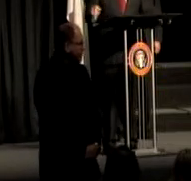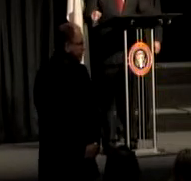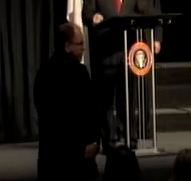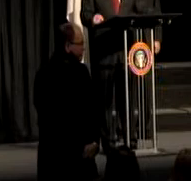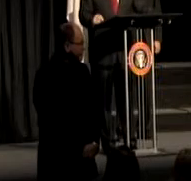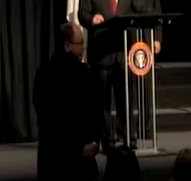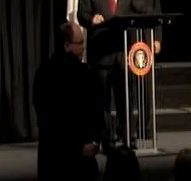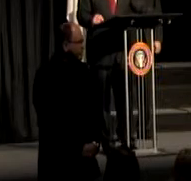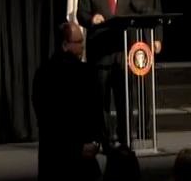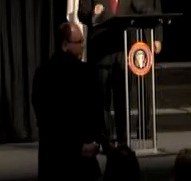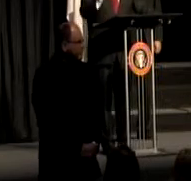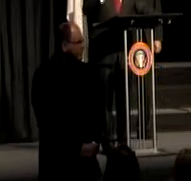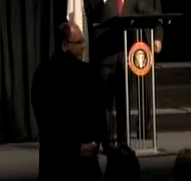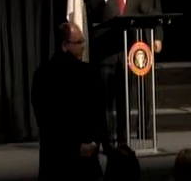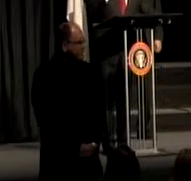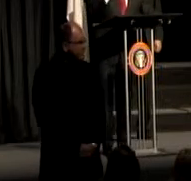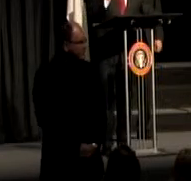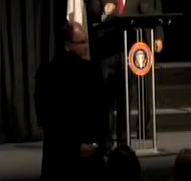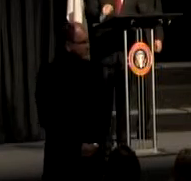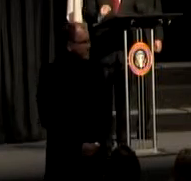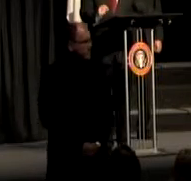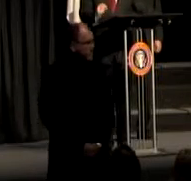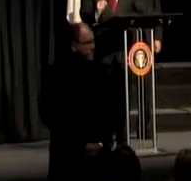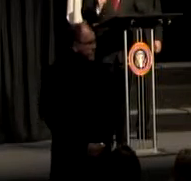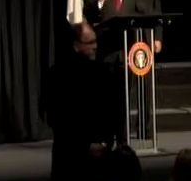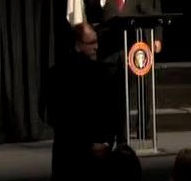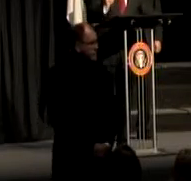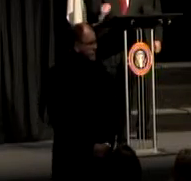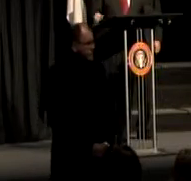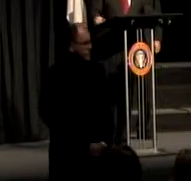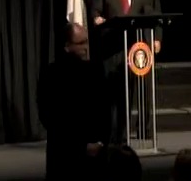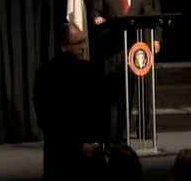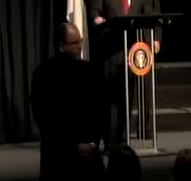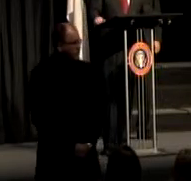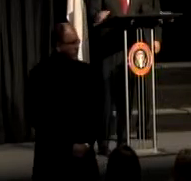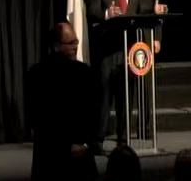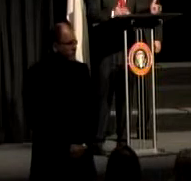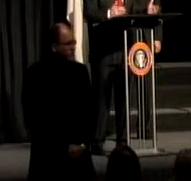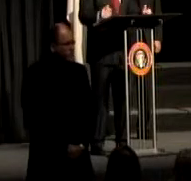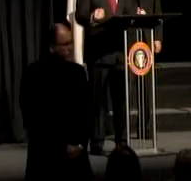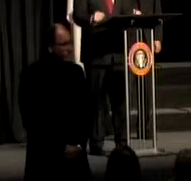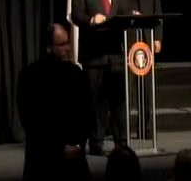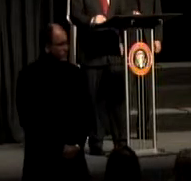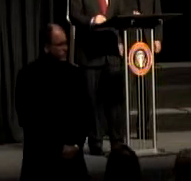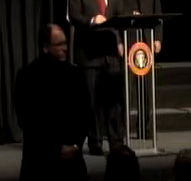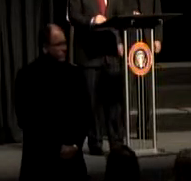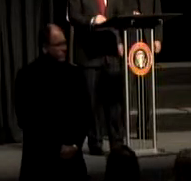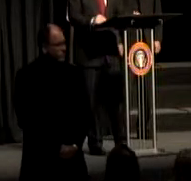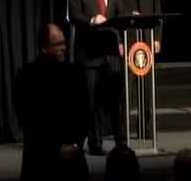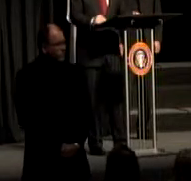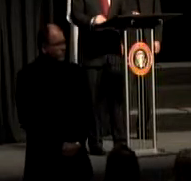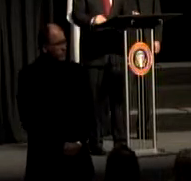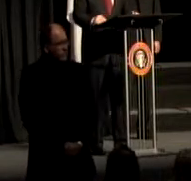Jesus his life it is not an easy street when you look at Paul the